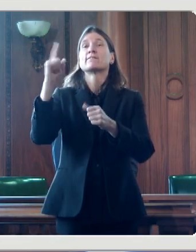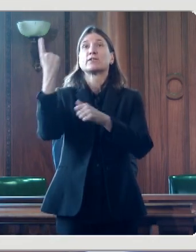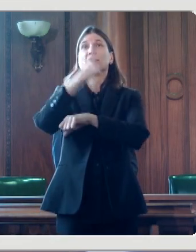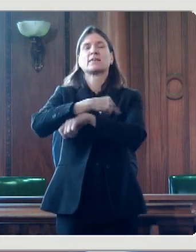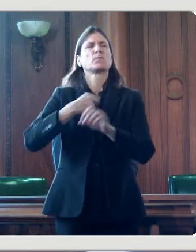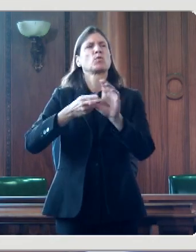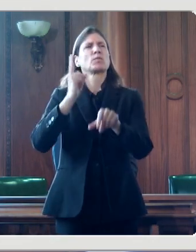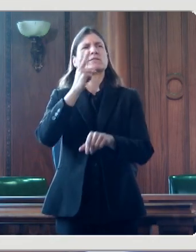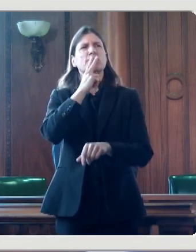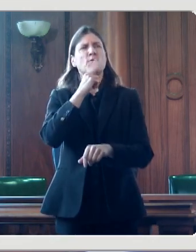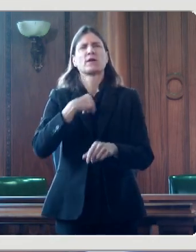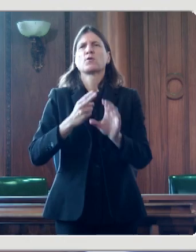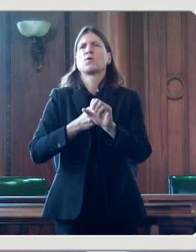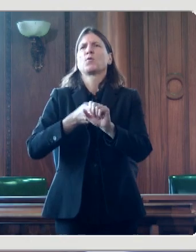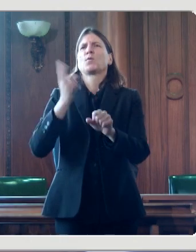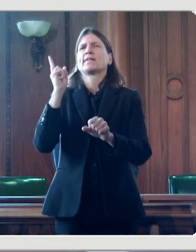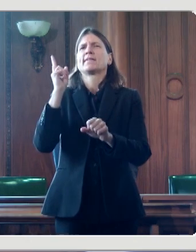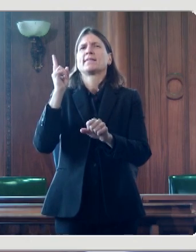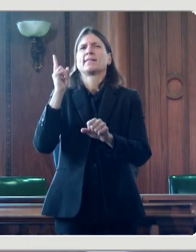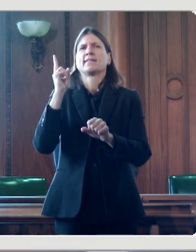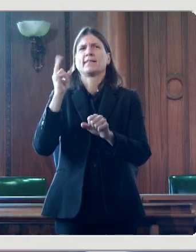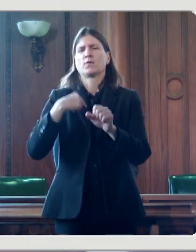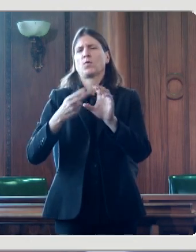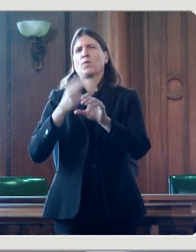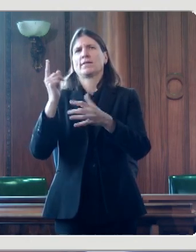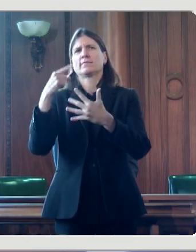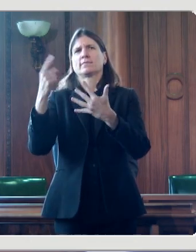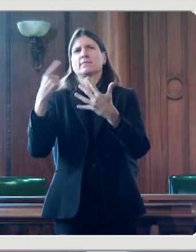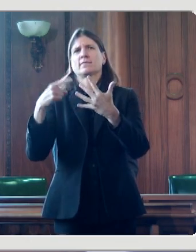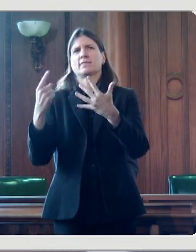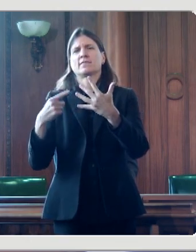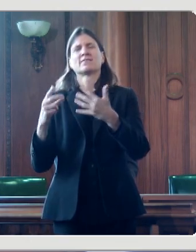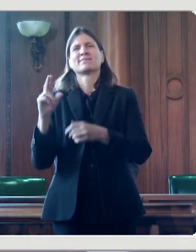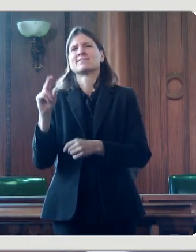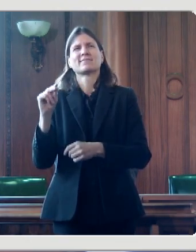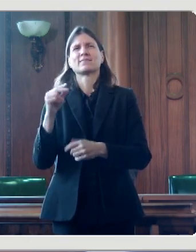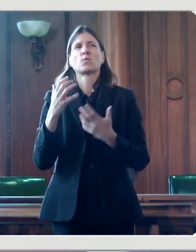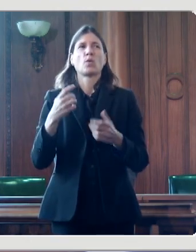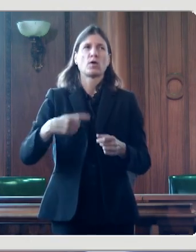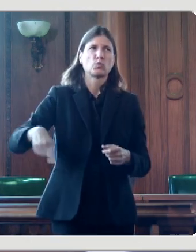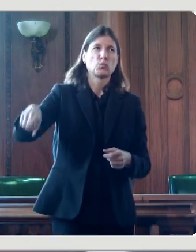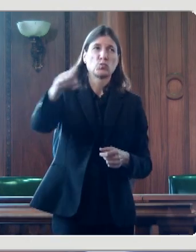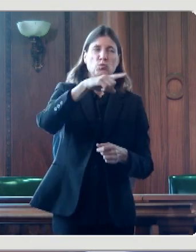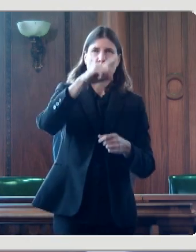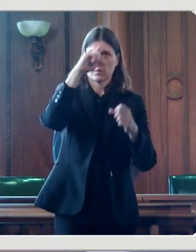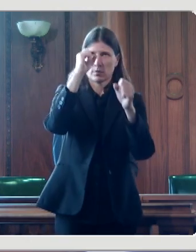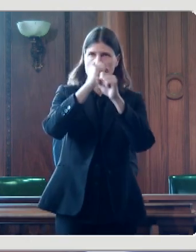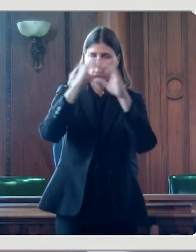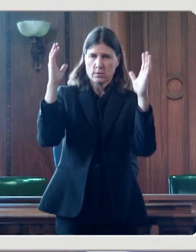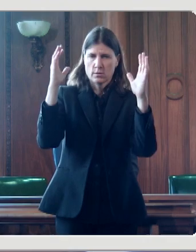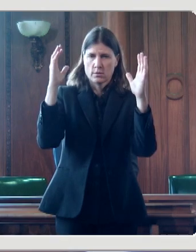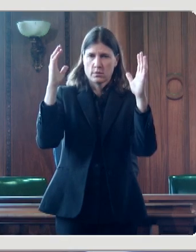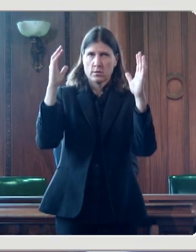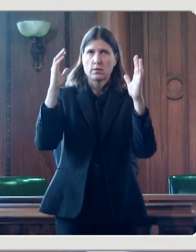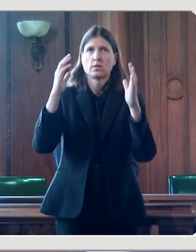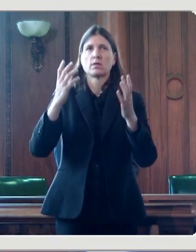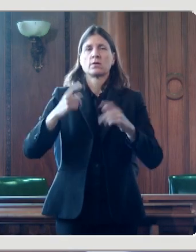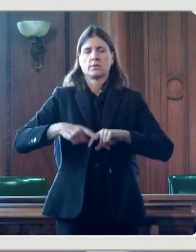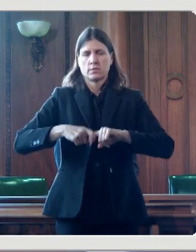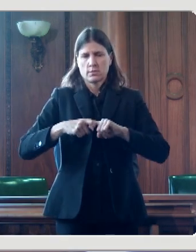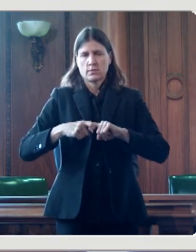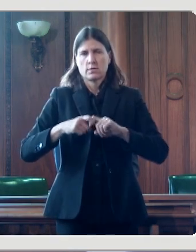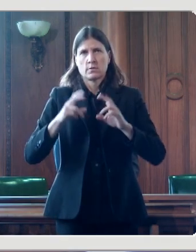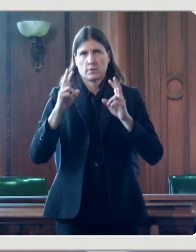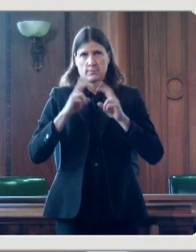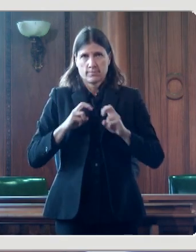new year to stop, take a breath, to focus internally on what matters and fortify